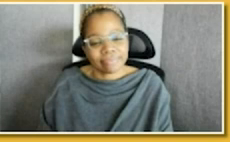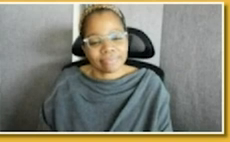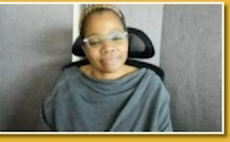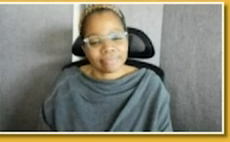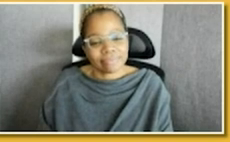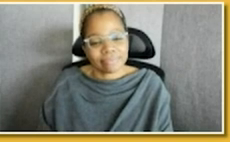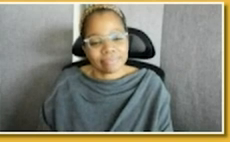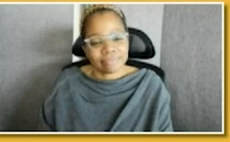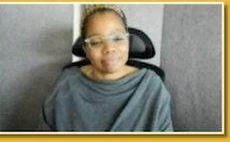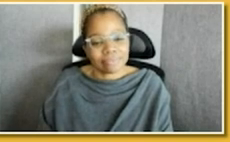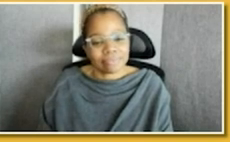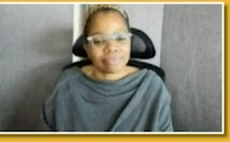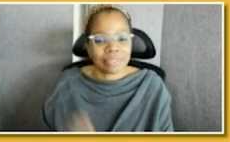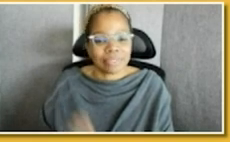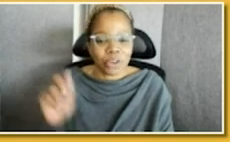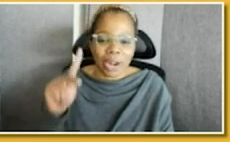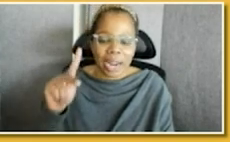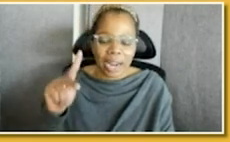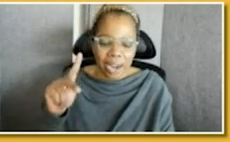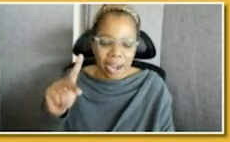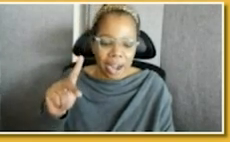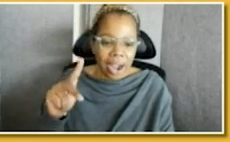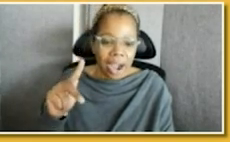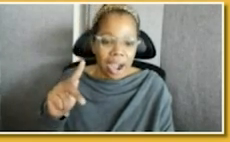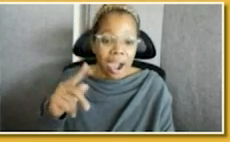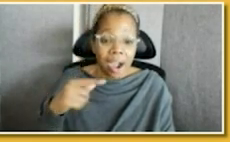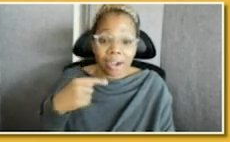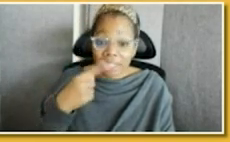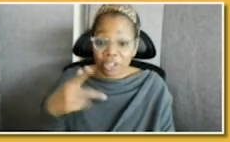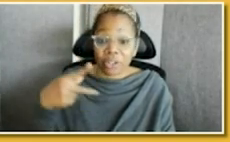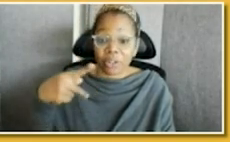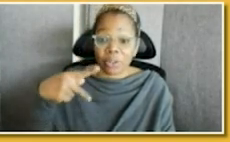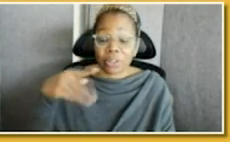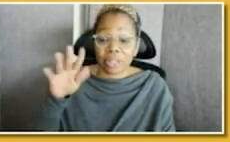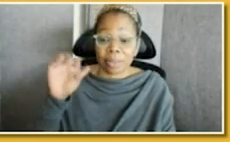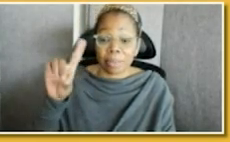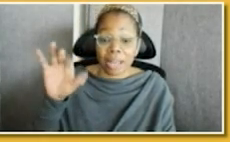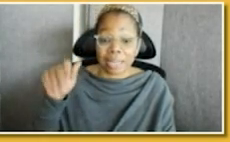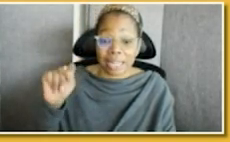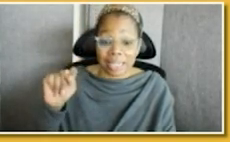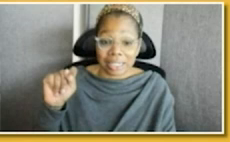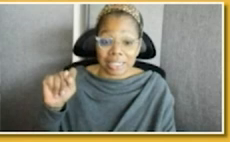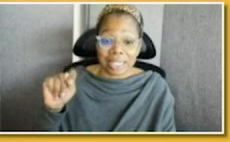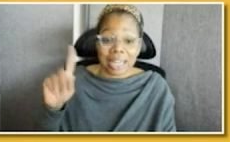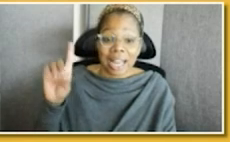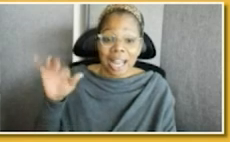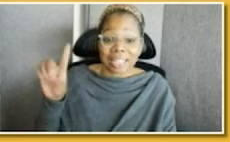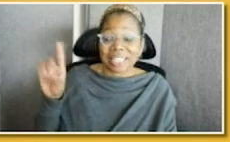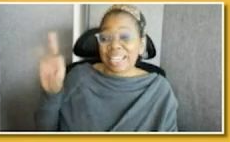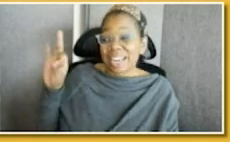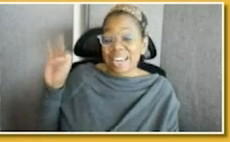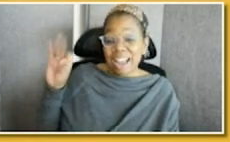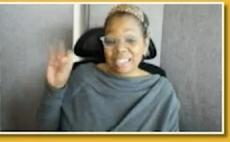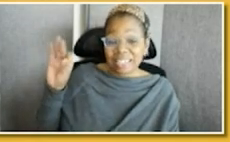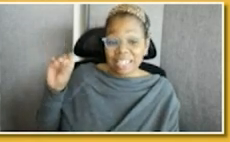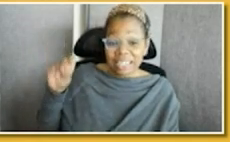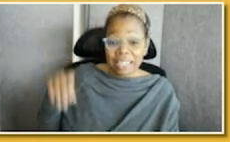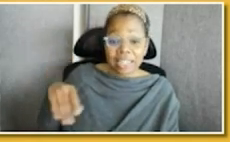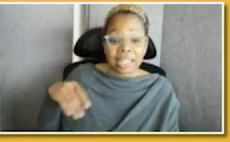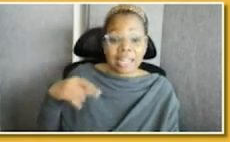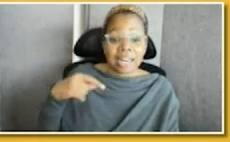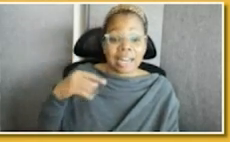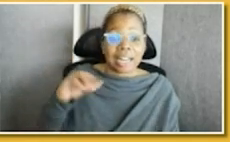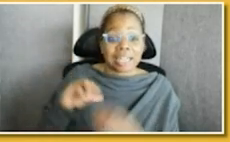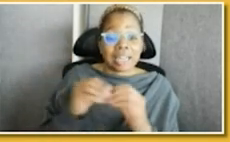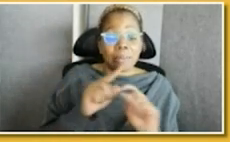Okay. Well, I can tell you, the podcast, well, I did about 90 podcasts, and I numbered 1 through 80, and